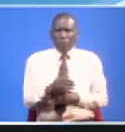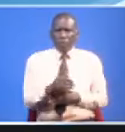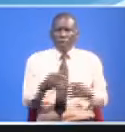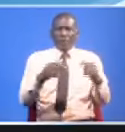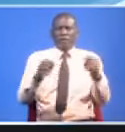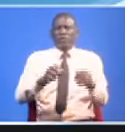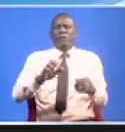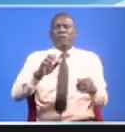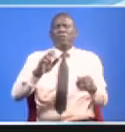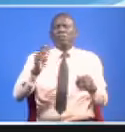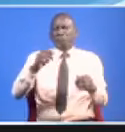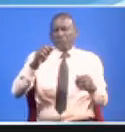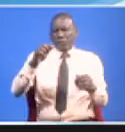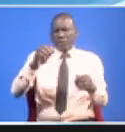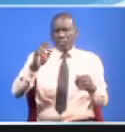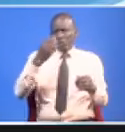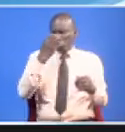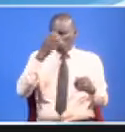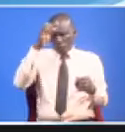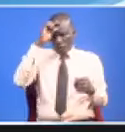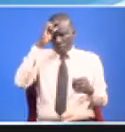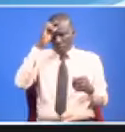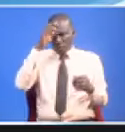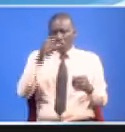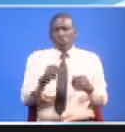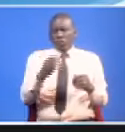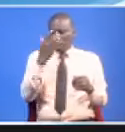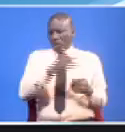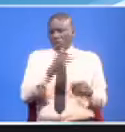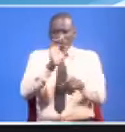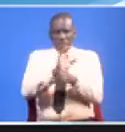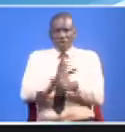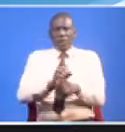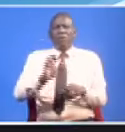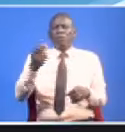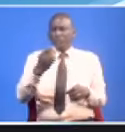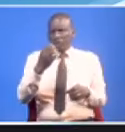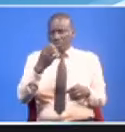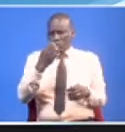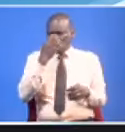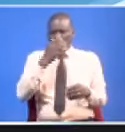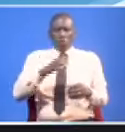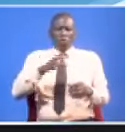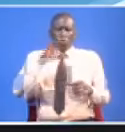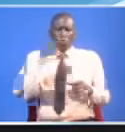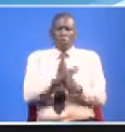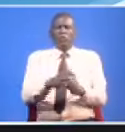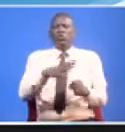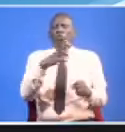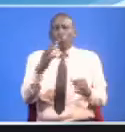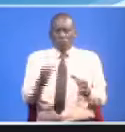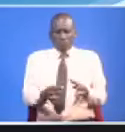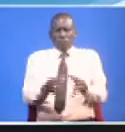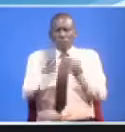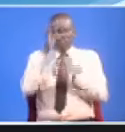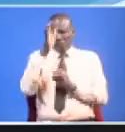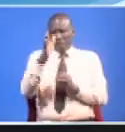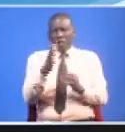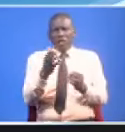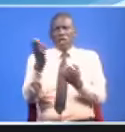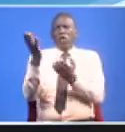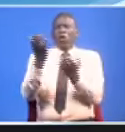to mend fences with the powerful Catholic Church, President Ruto is even promising to attend a service Sunday where he hopes